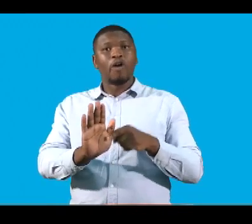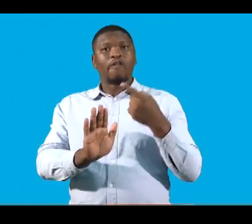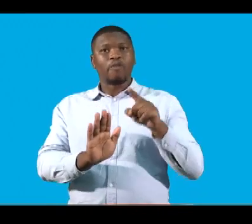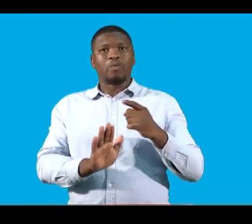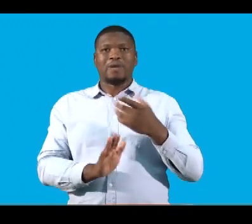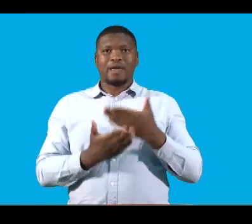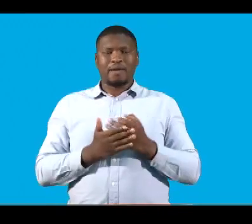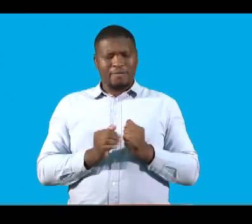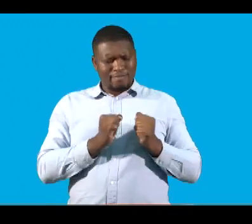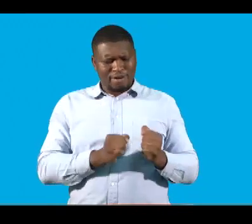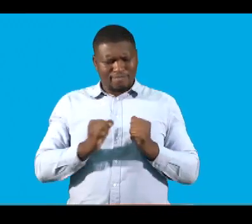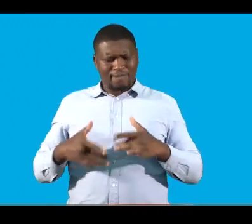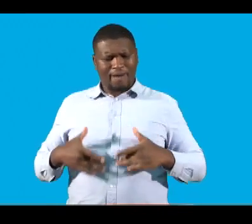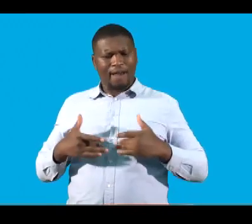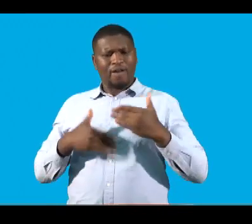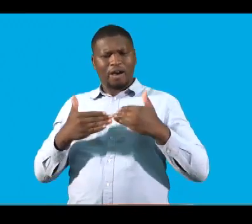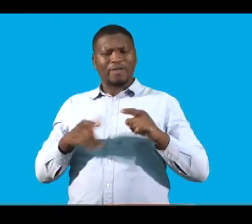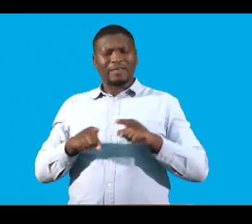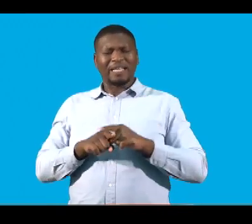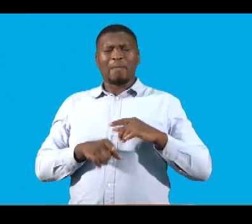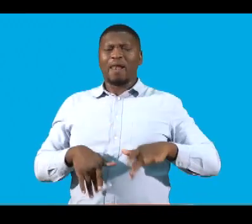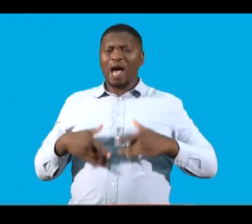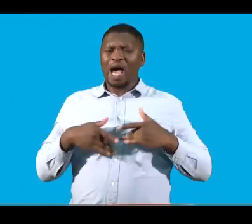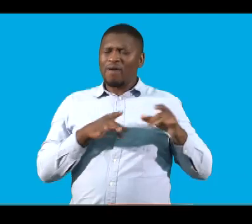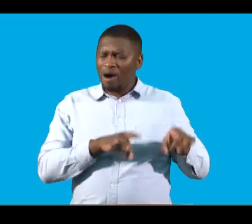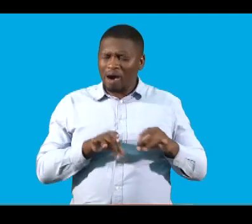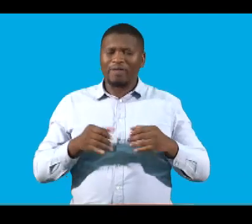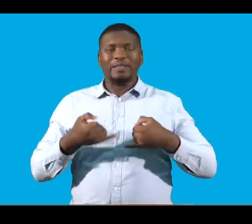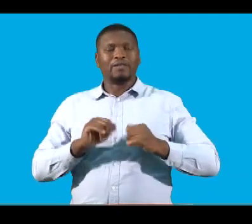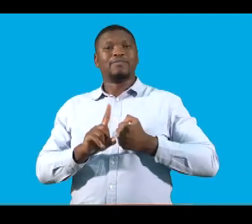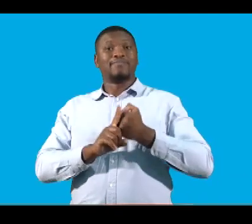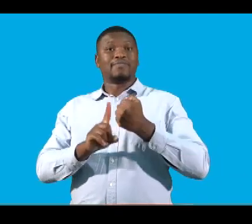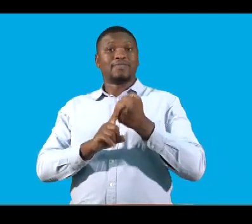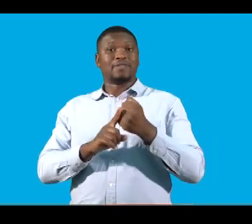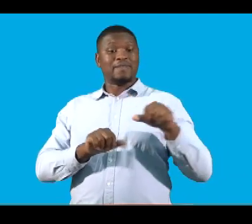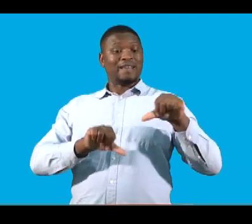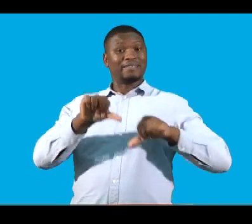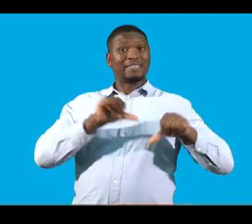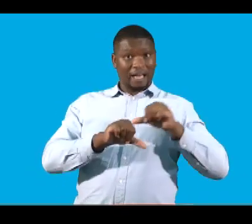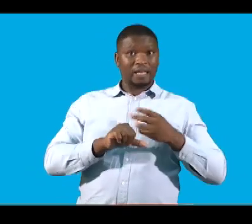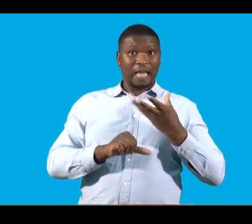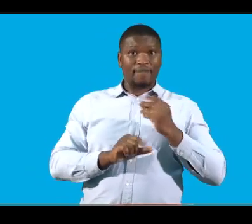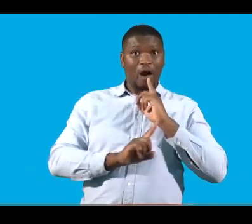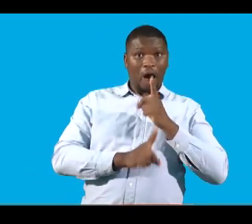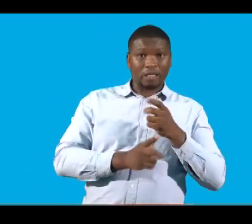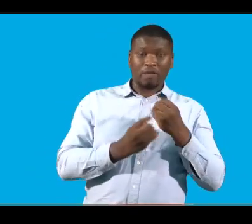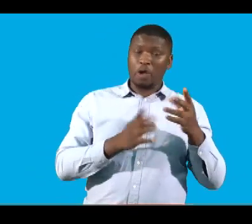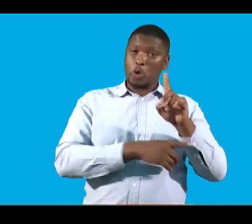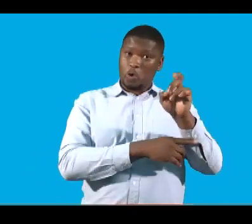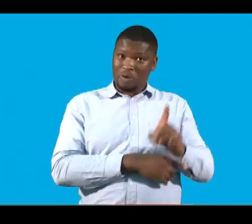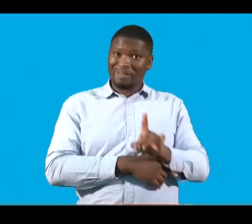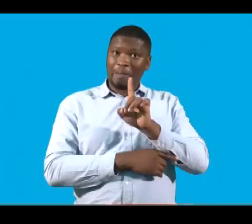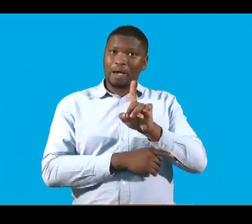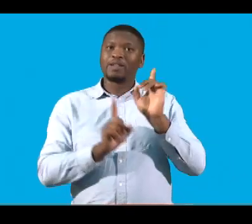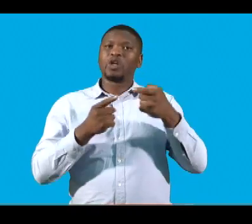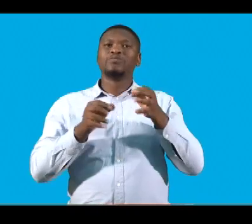beliefs provide an avenue for him to maintain his humanity at his lowest moments. While science provides the